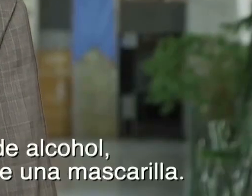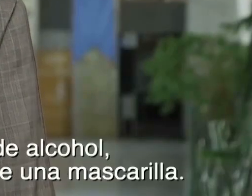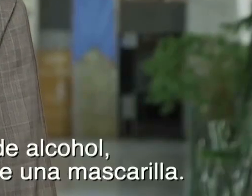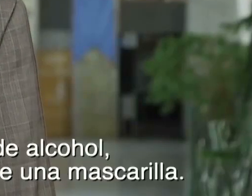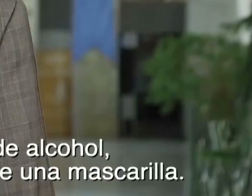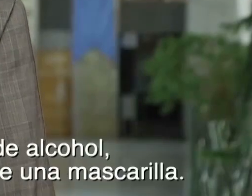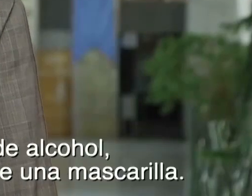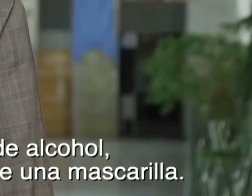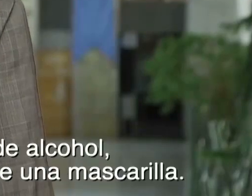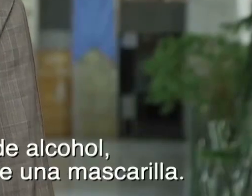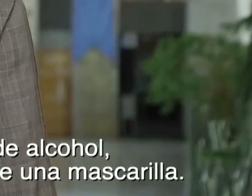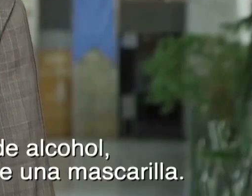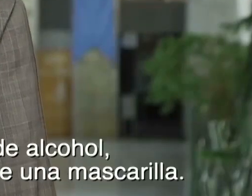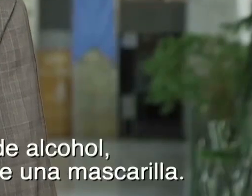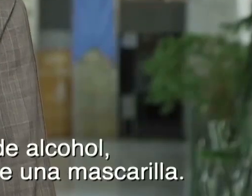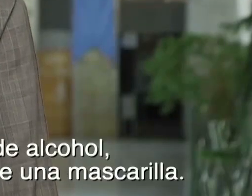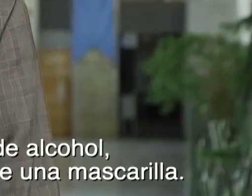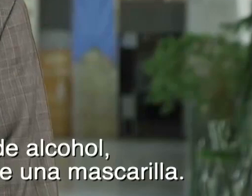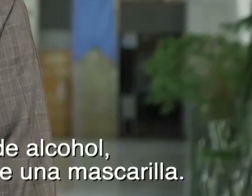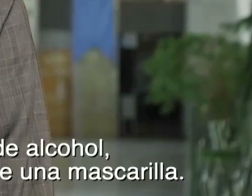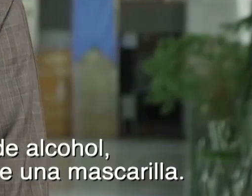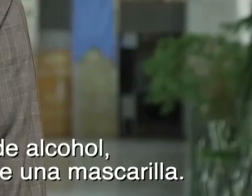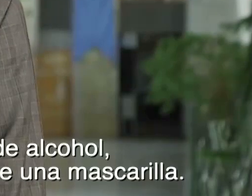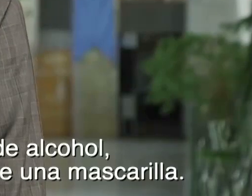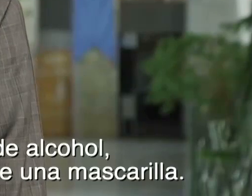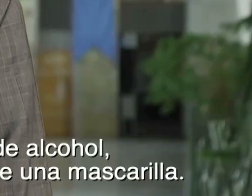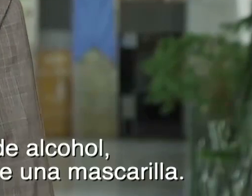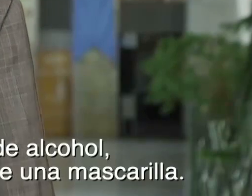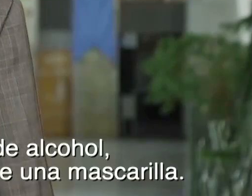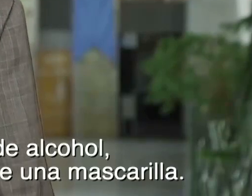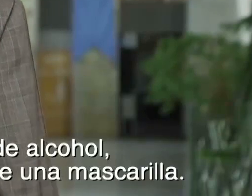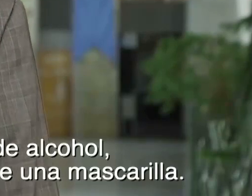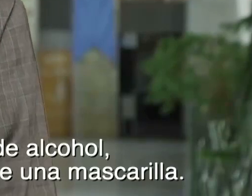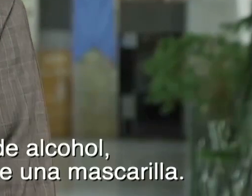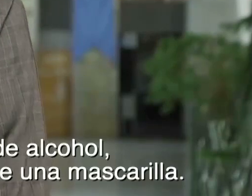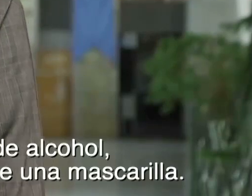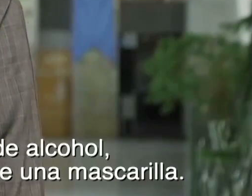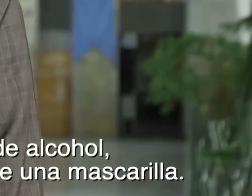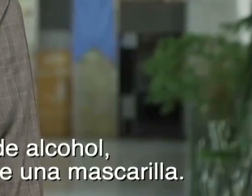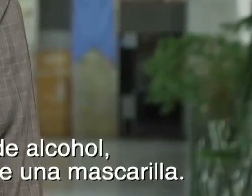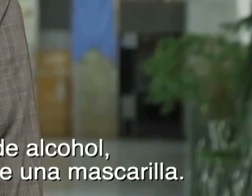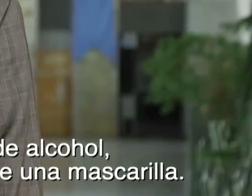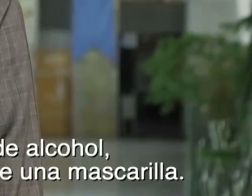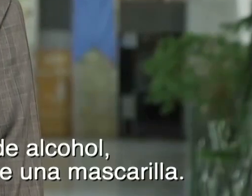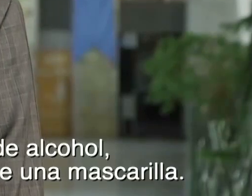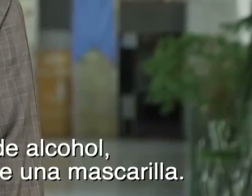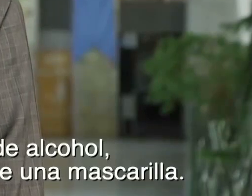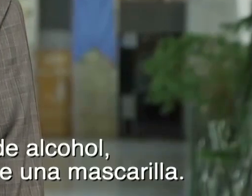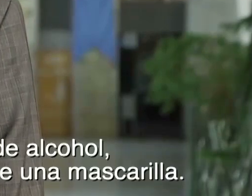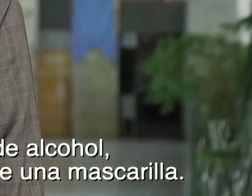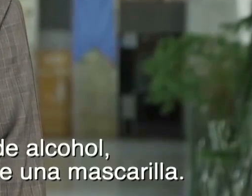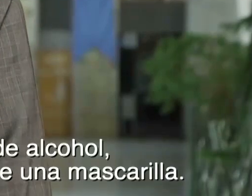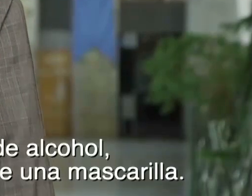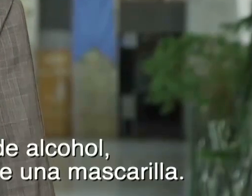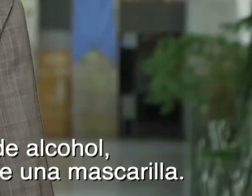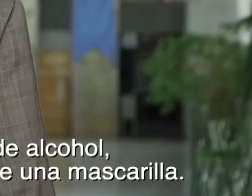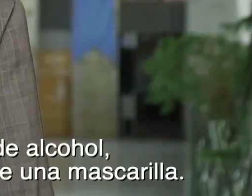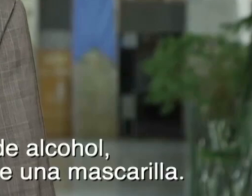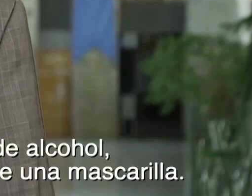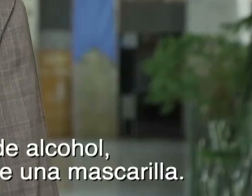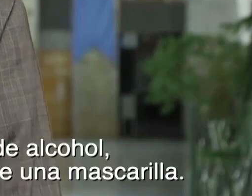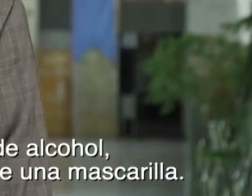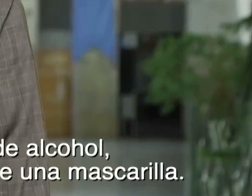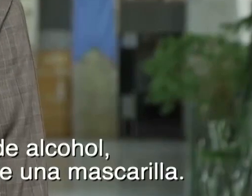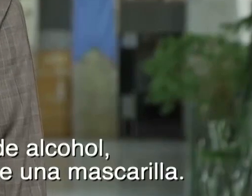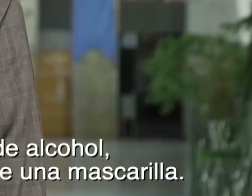and water, or use an alcohol-based hand rub. Avoid crowded or enclosed spaces and